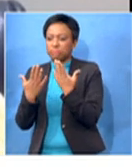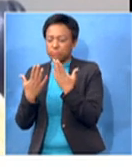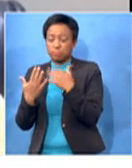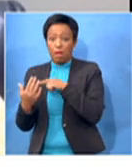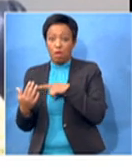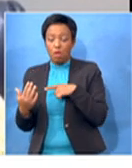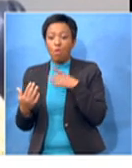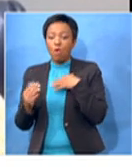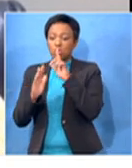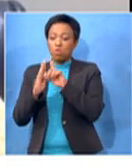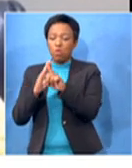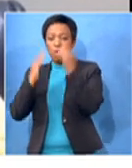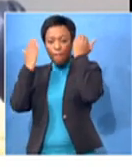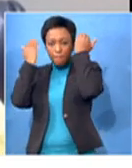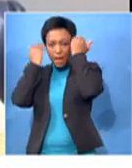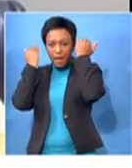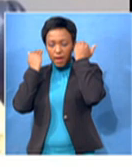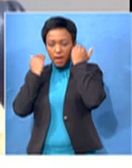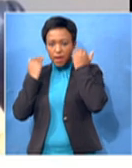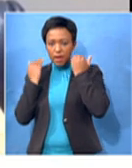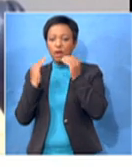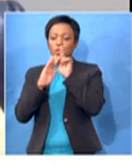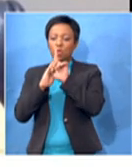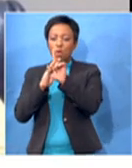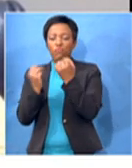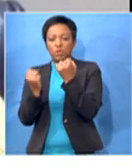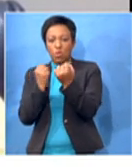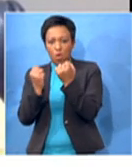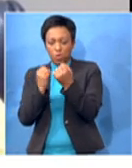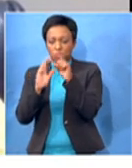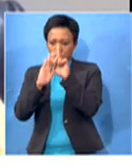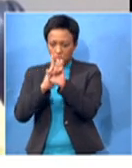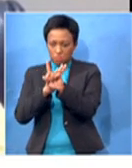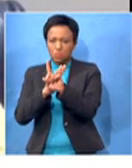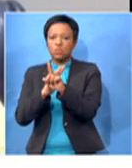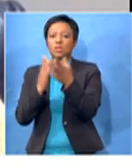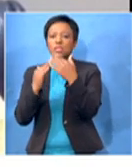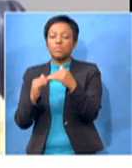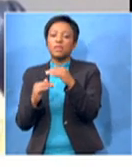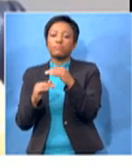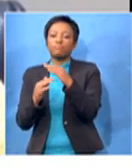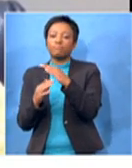magistrate court, you go to magistrate court to apply for that order. You are given an interim order, right?